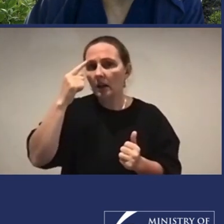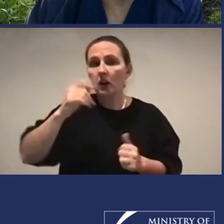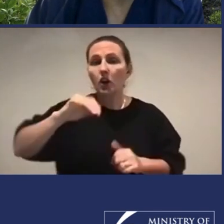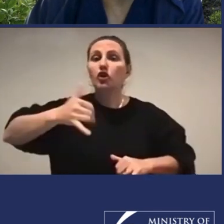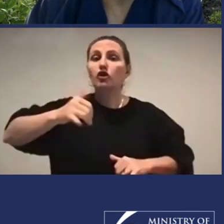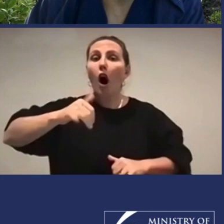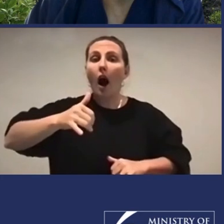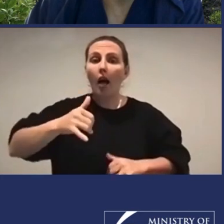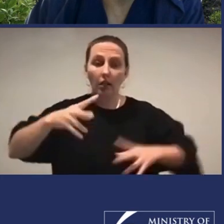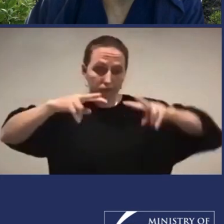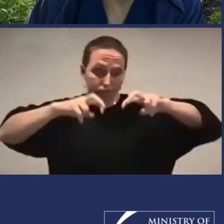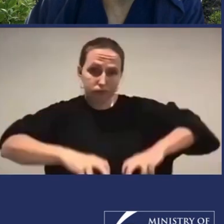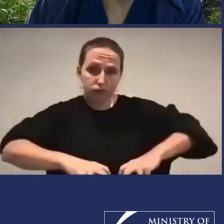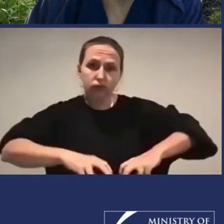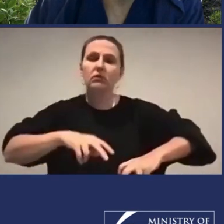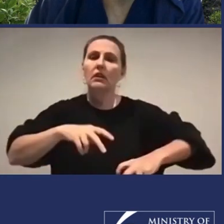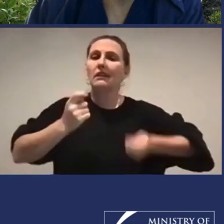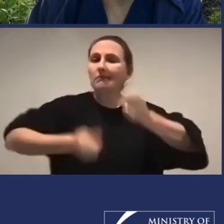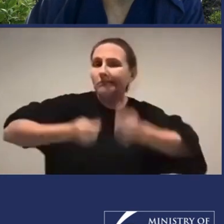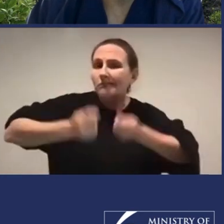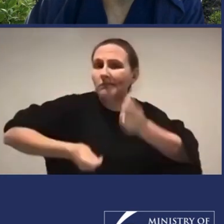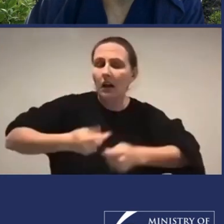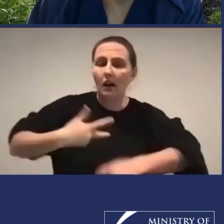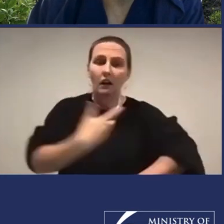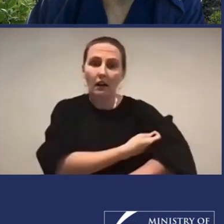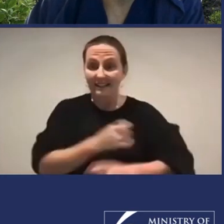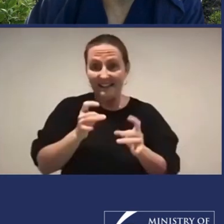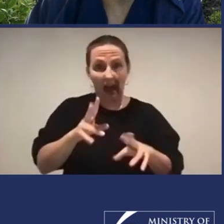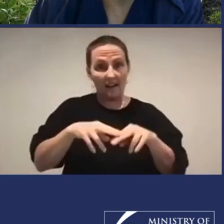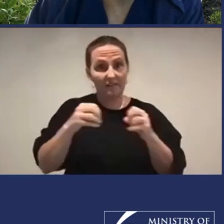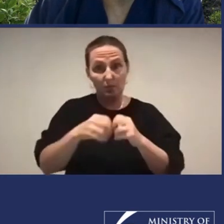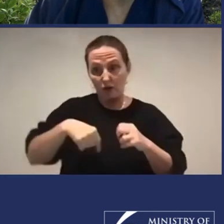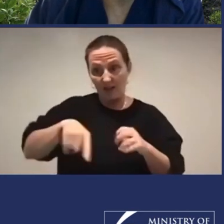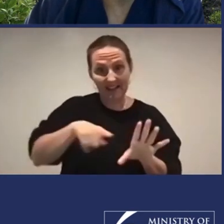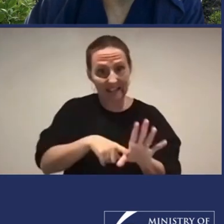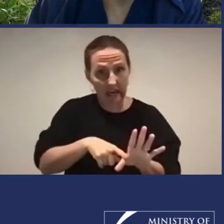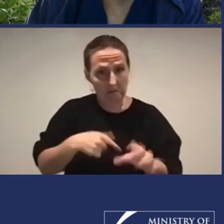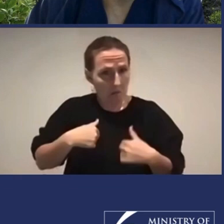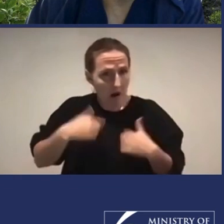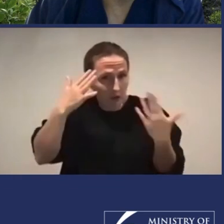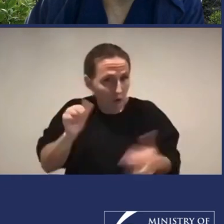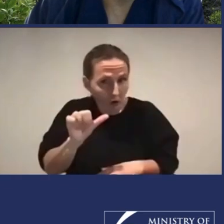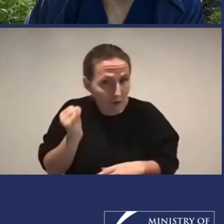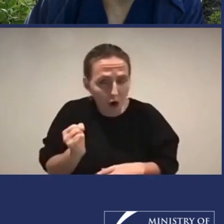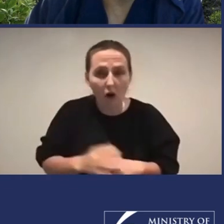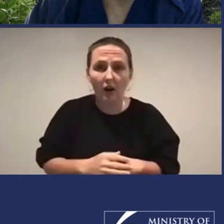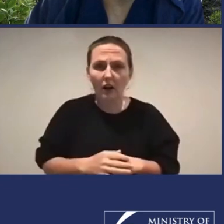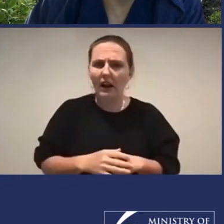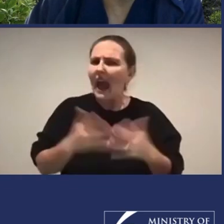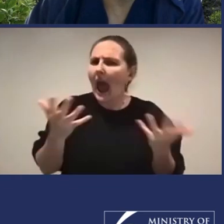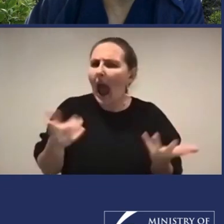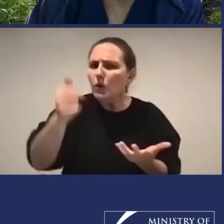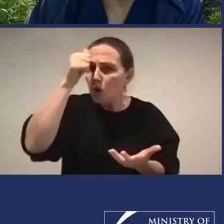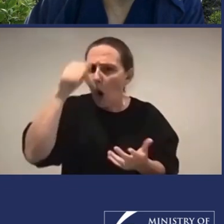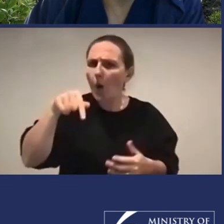don't know anything about that, but their question is, how do you know it's safe if we've only been doing these studies since February? Does